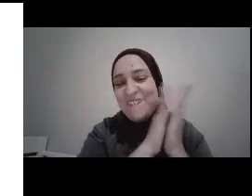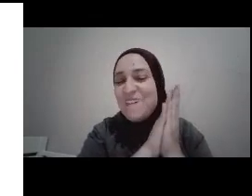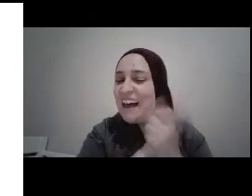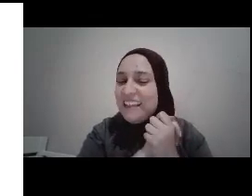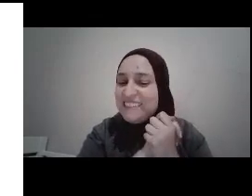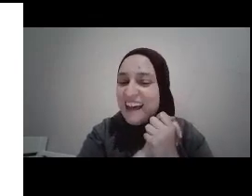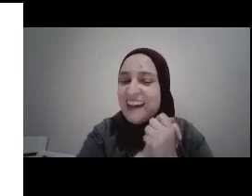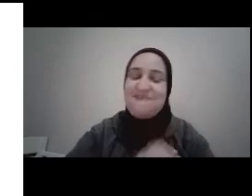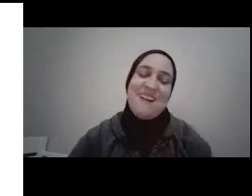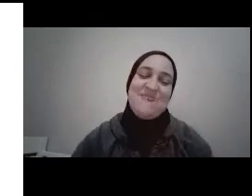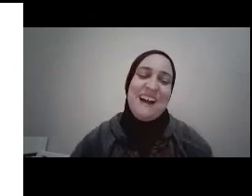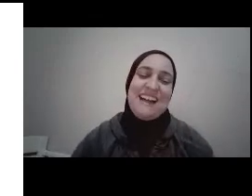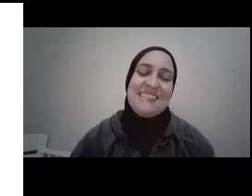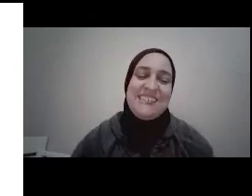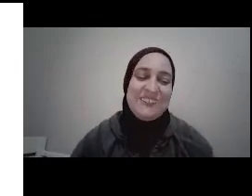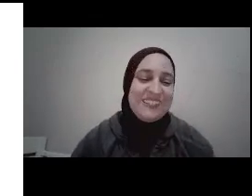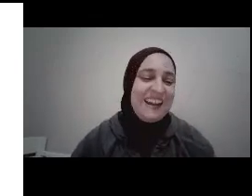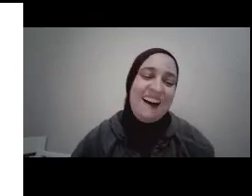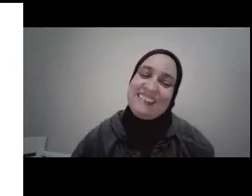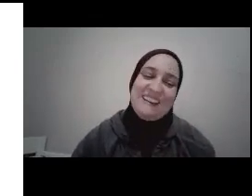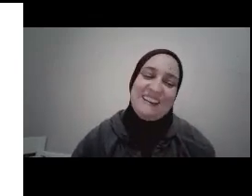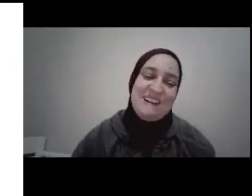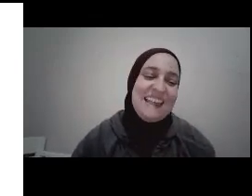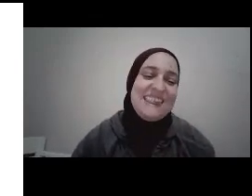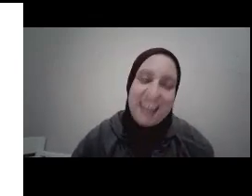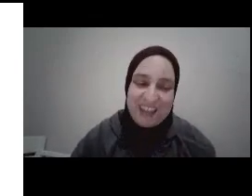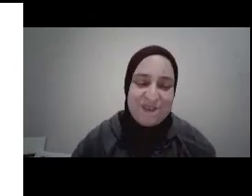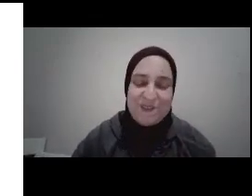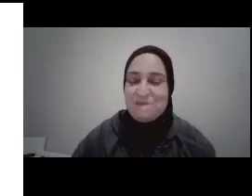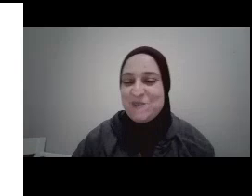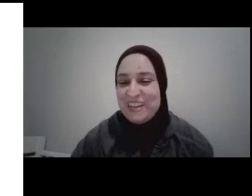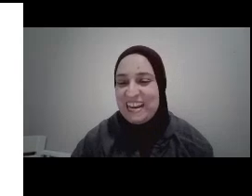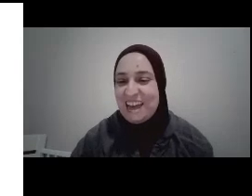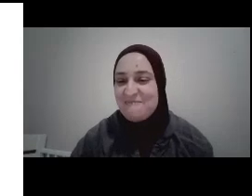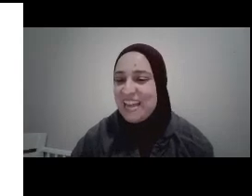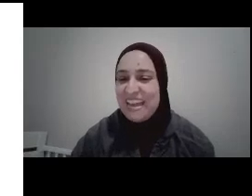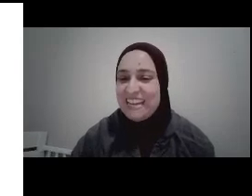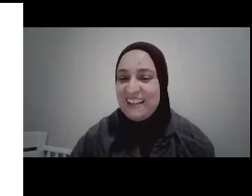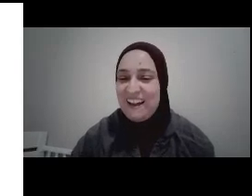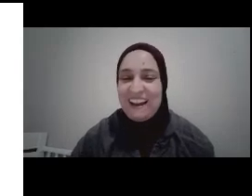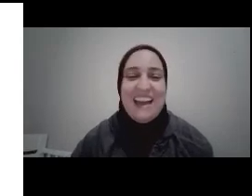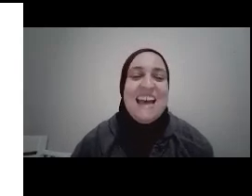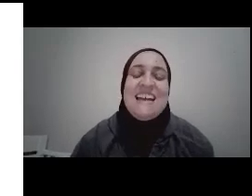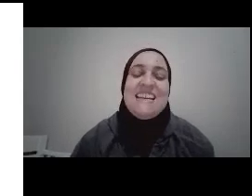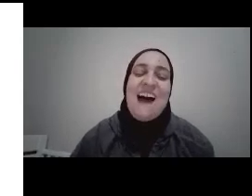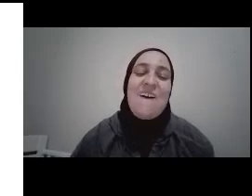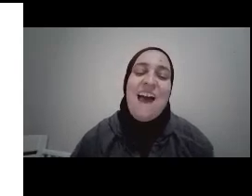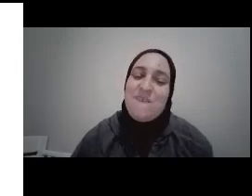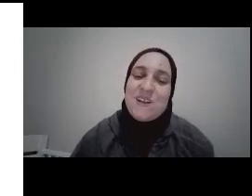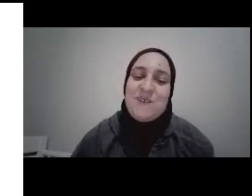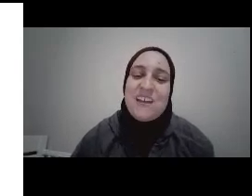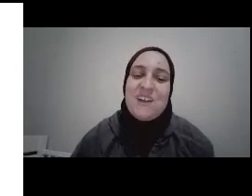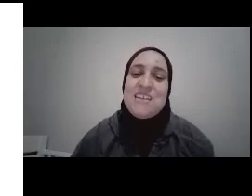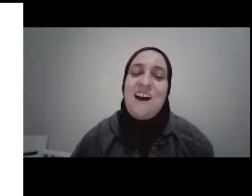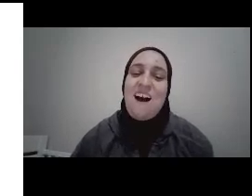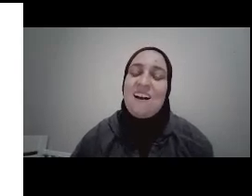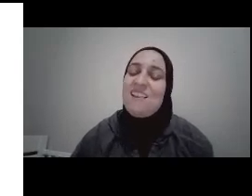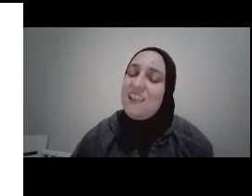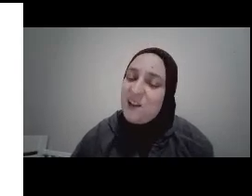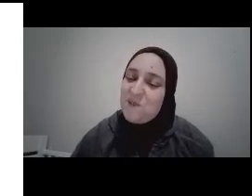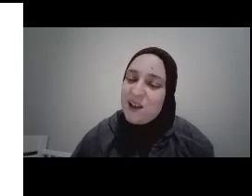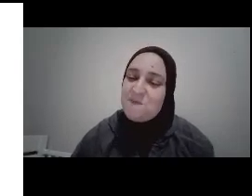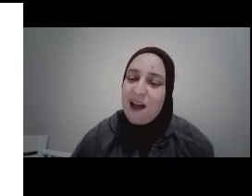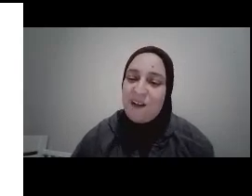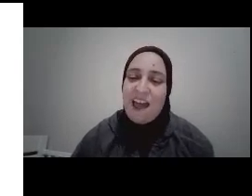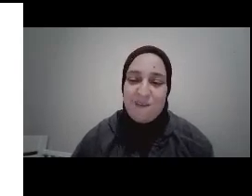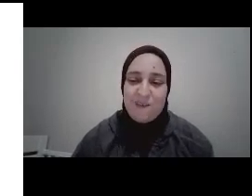Yay! Well done, my friends. You did awesome. And thank you for moving and playing along. Now, every week we talk a